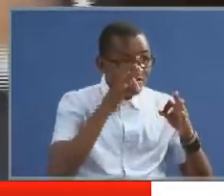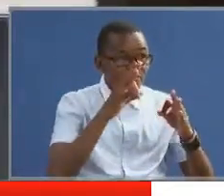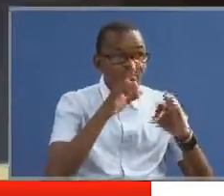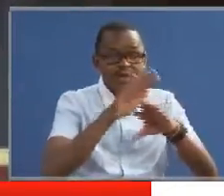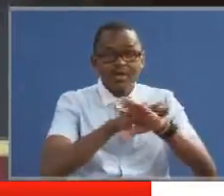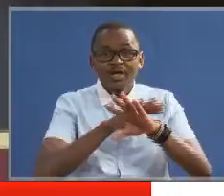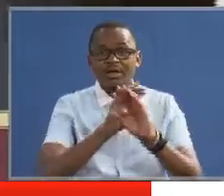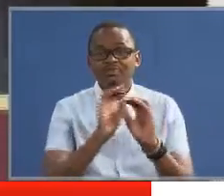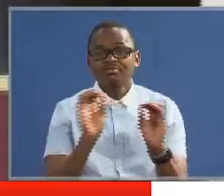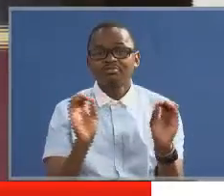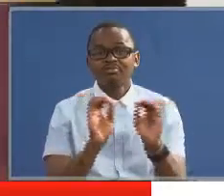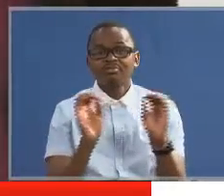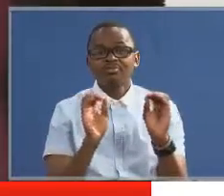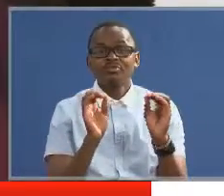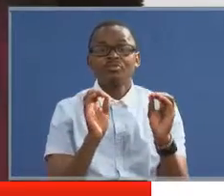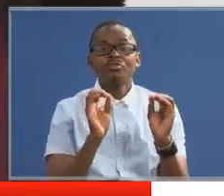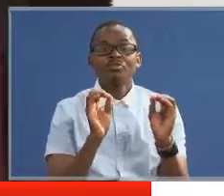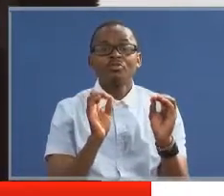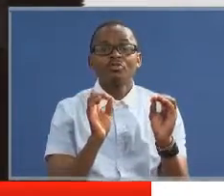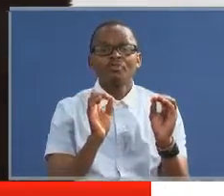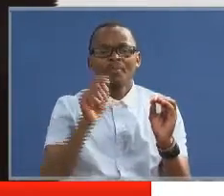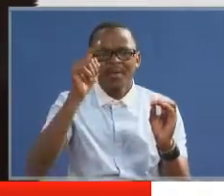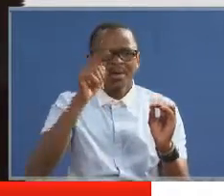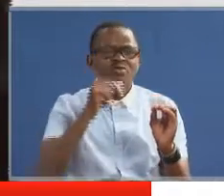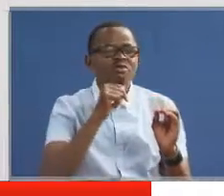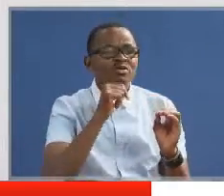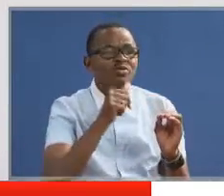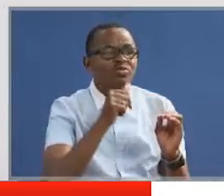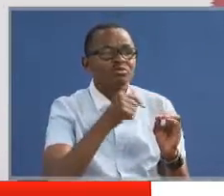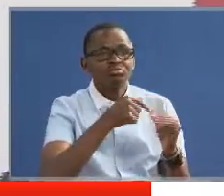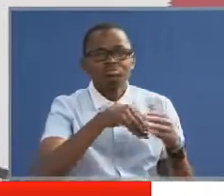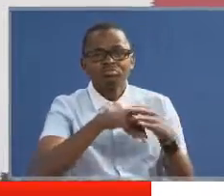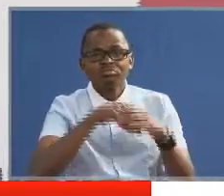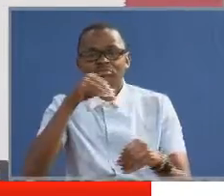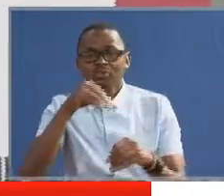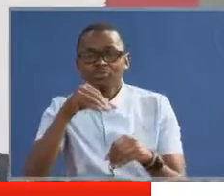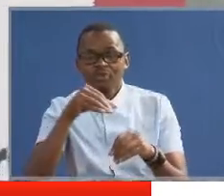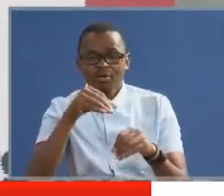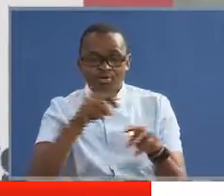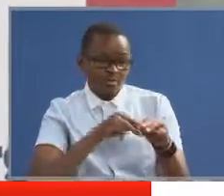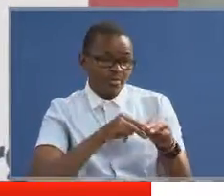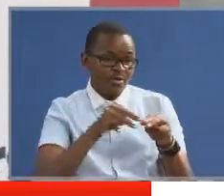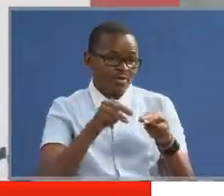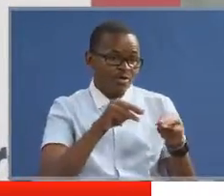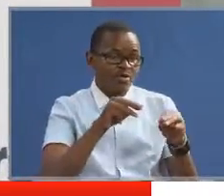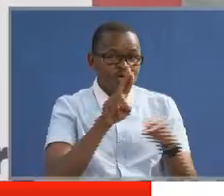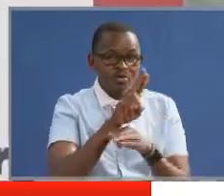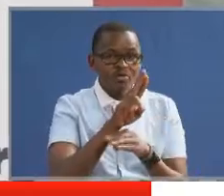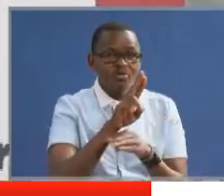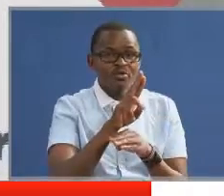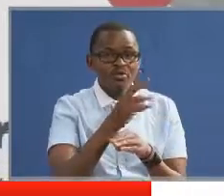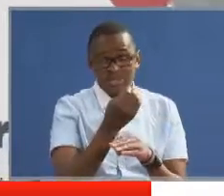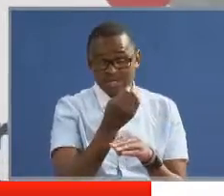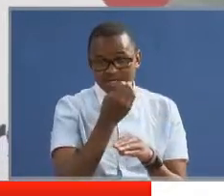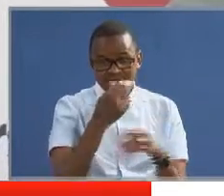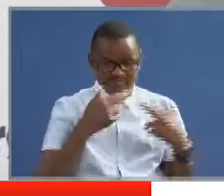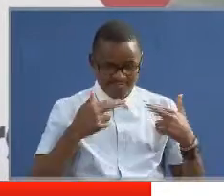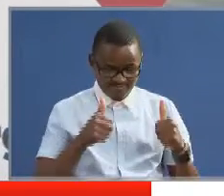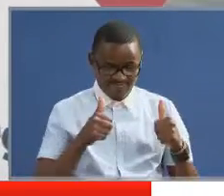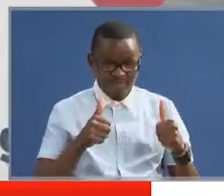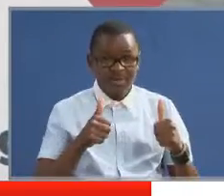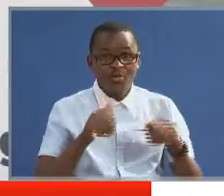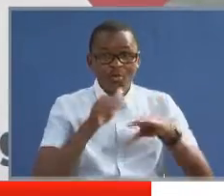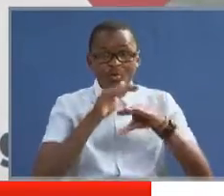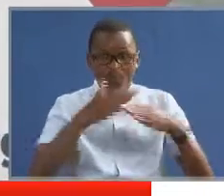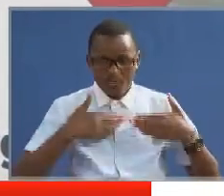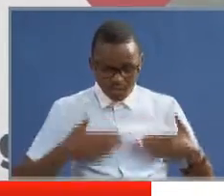good care of it. And you don't need to go out of your way just to maintain your hair. As long as you eat healthy and your body is